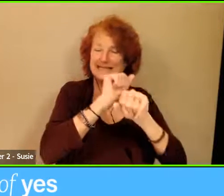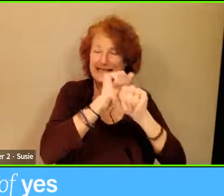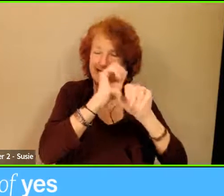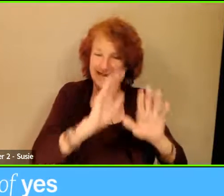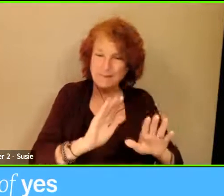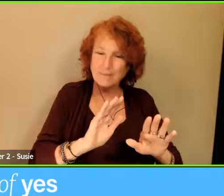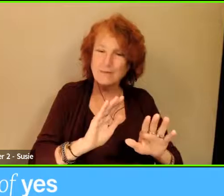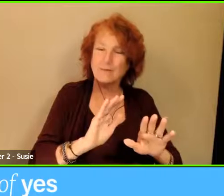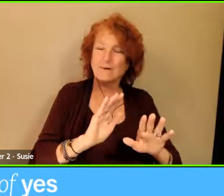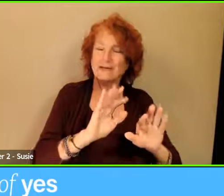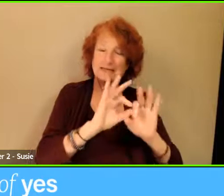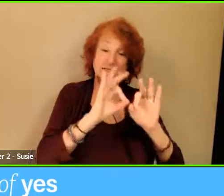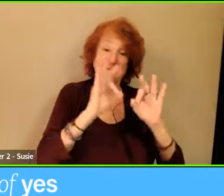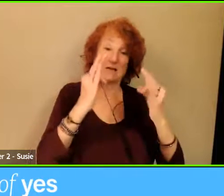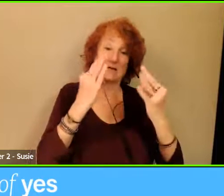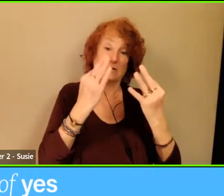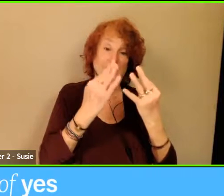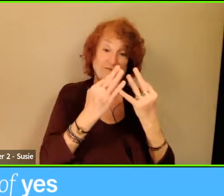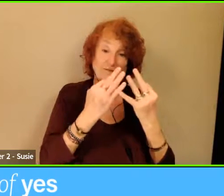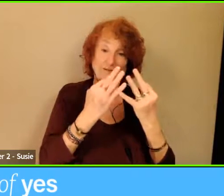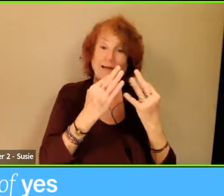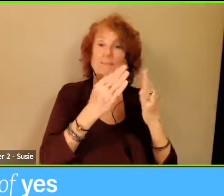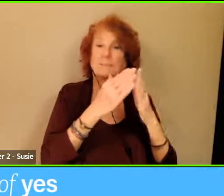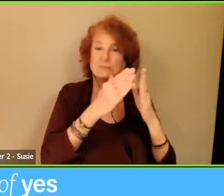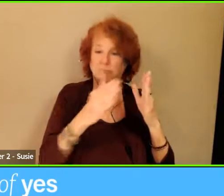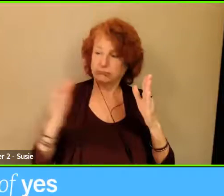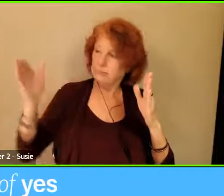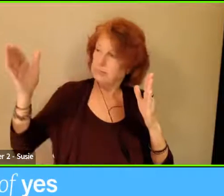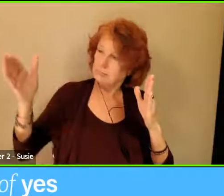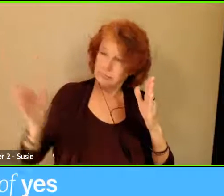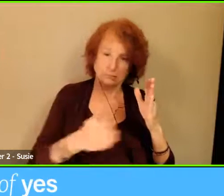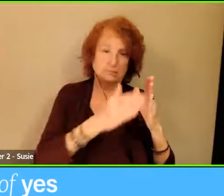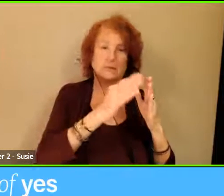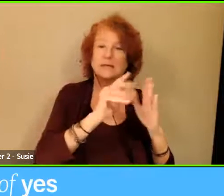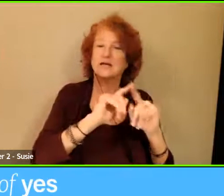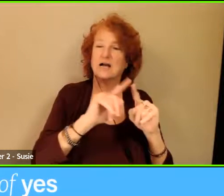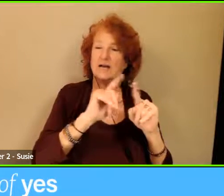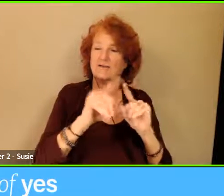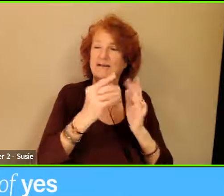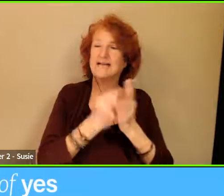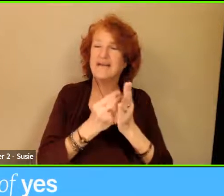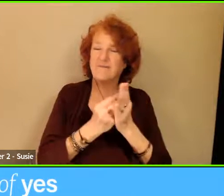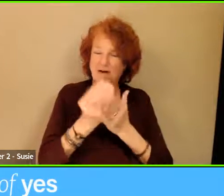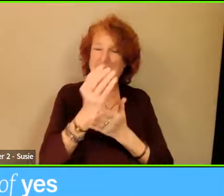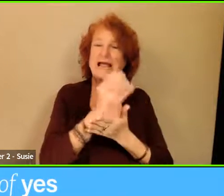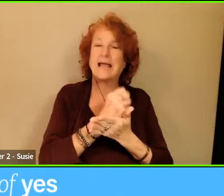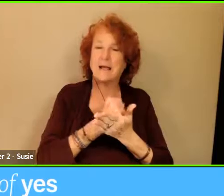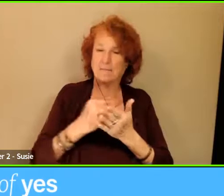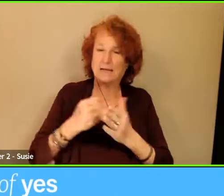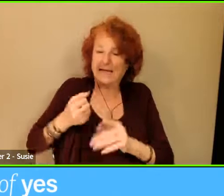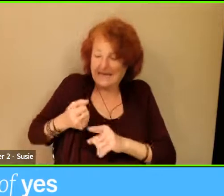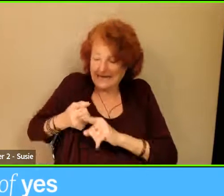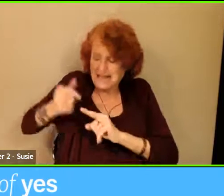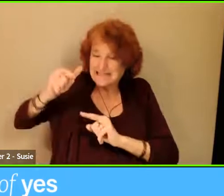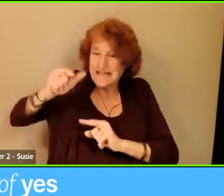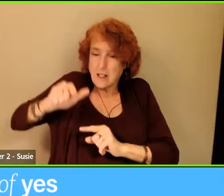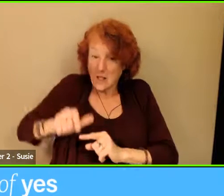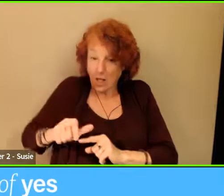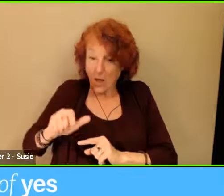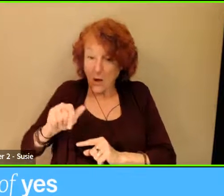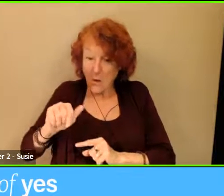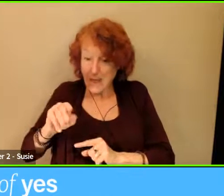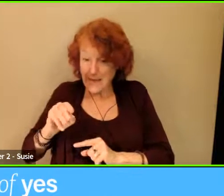folks families at a range of incomes. And so that's our approach: hit as low an AMI as possible and then enable